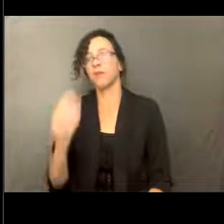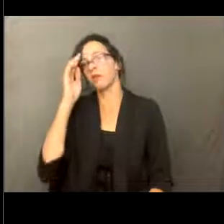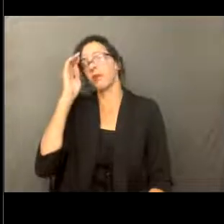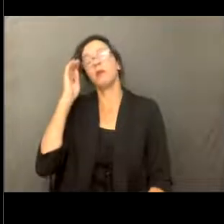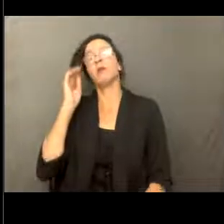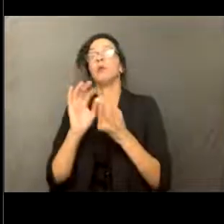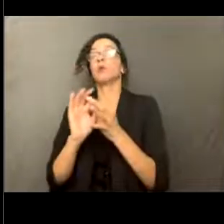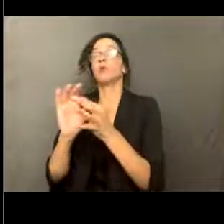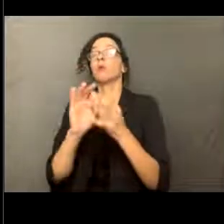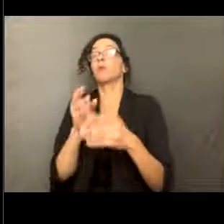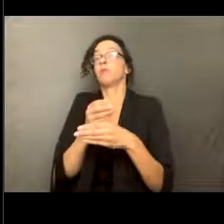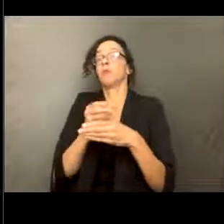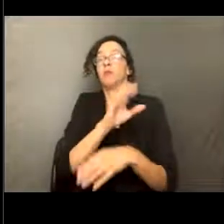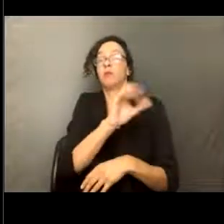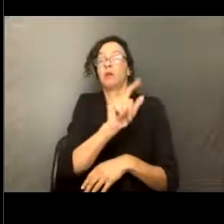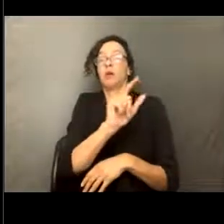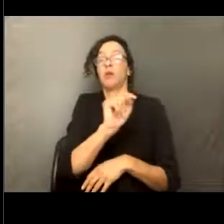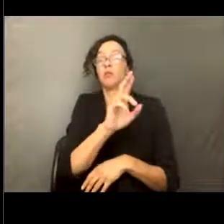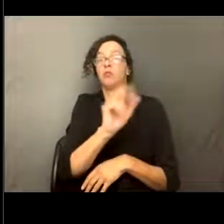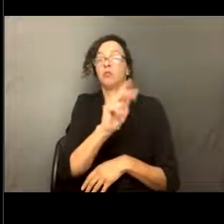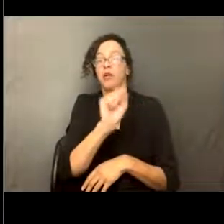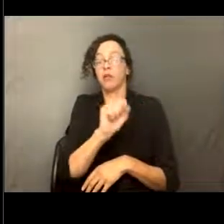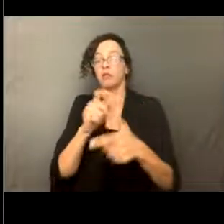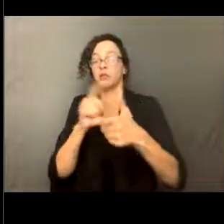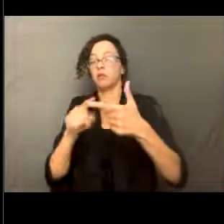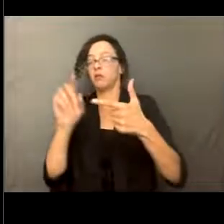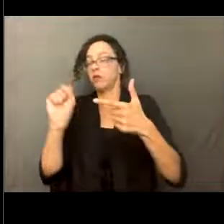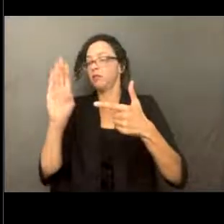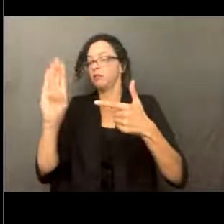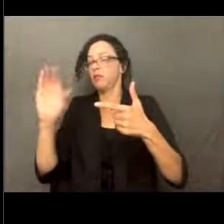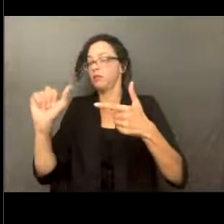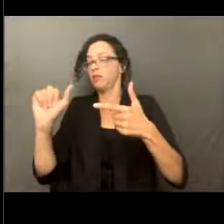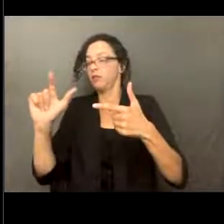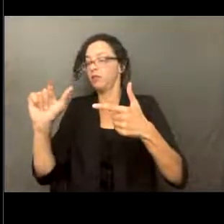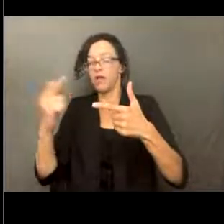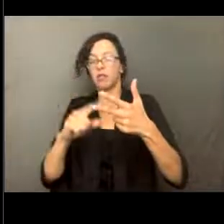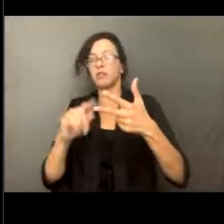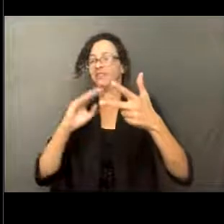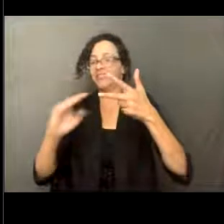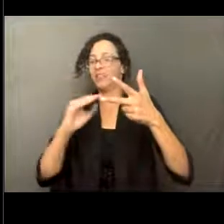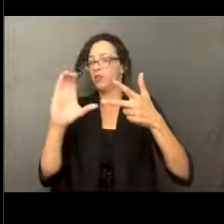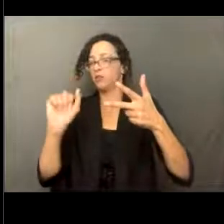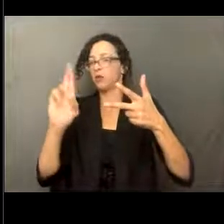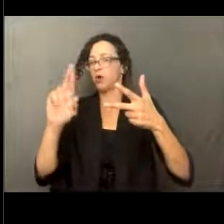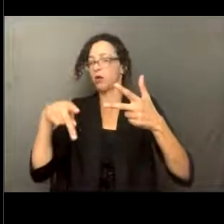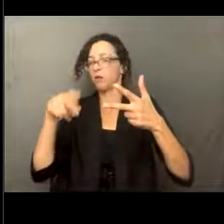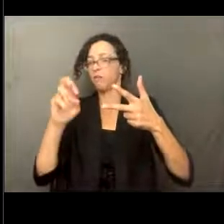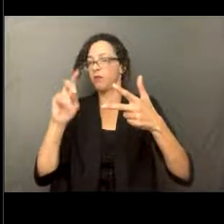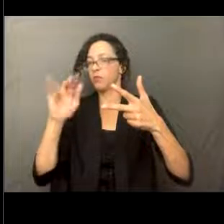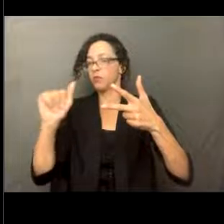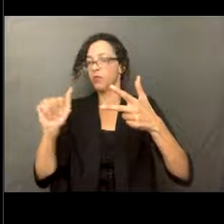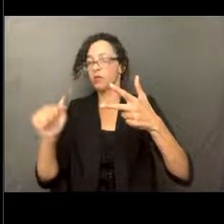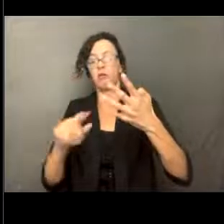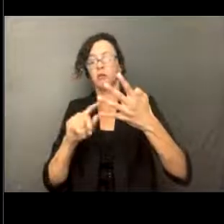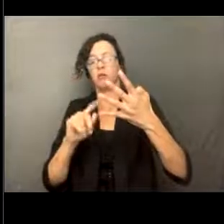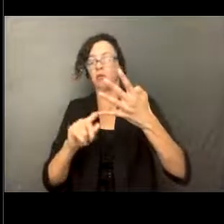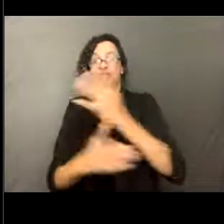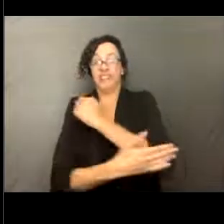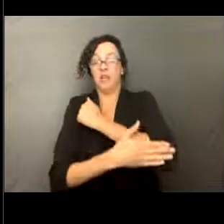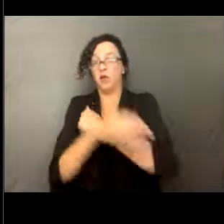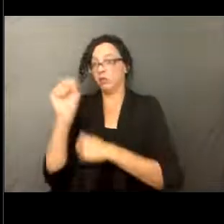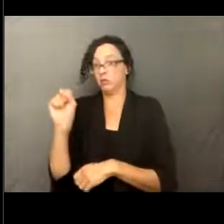Coordination between Caltrans, SB CAG, the city of Carpinteria, and the county of Santa Barbara allowed this project to begin